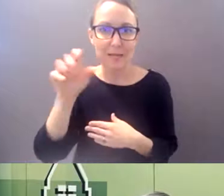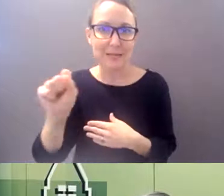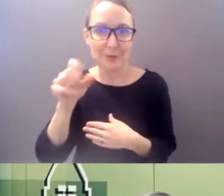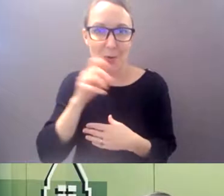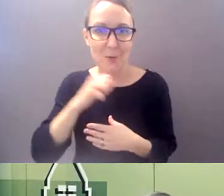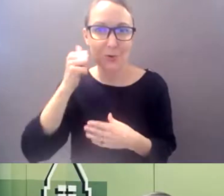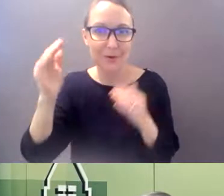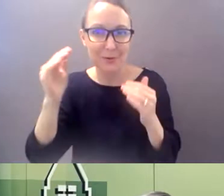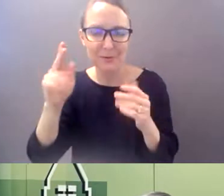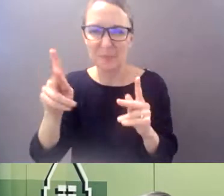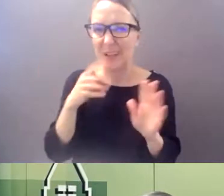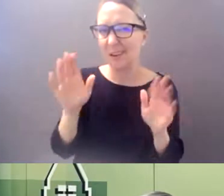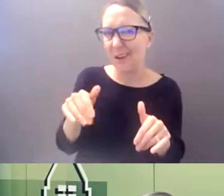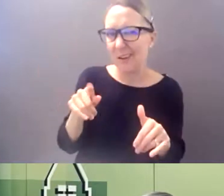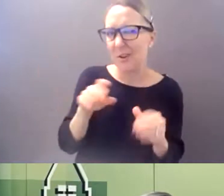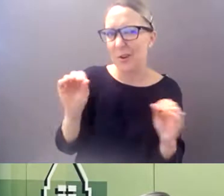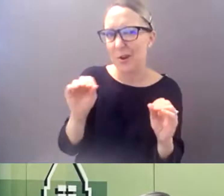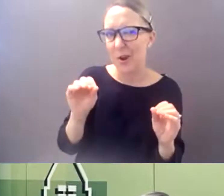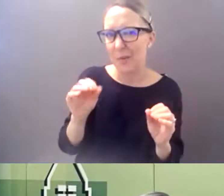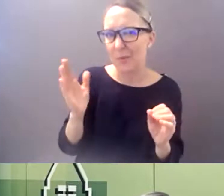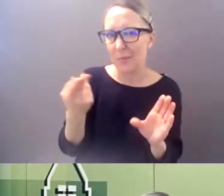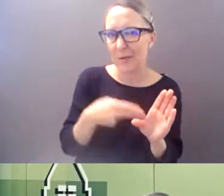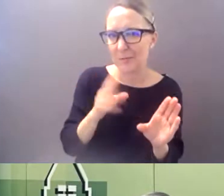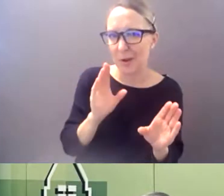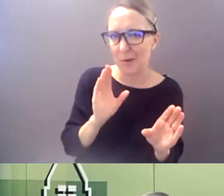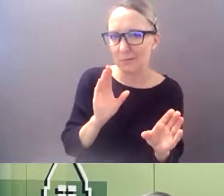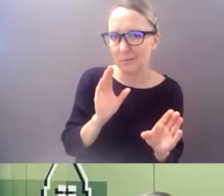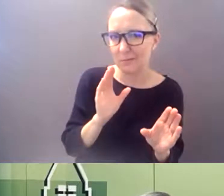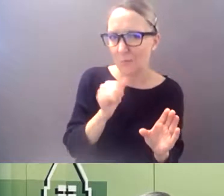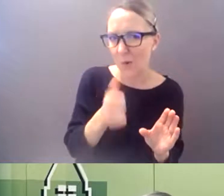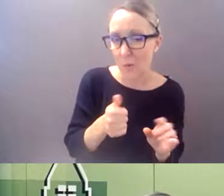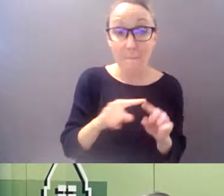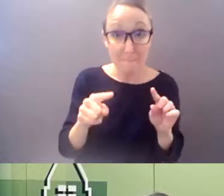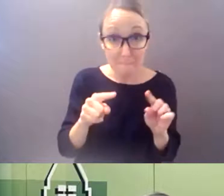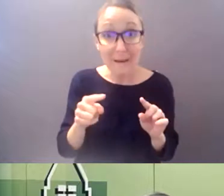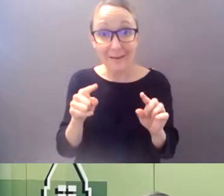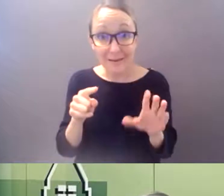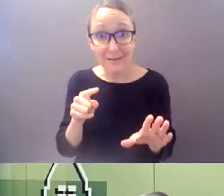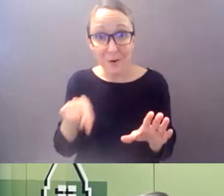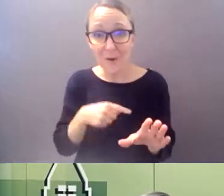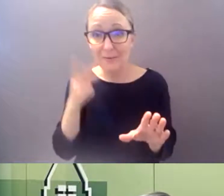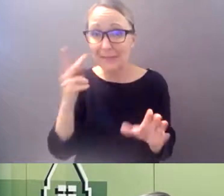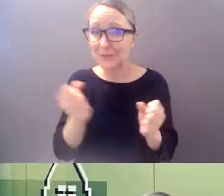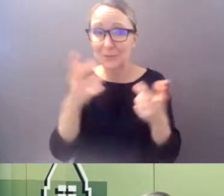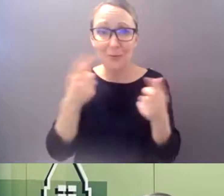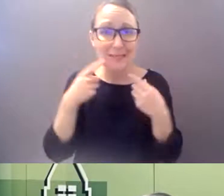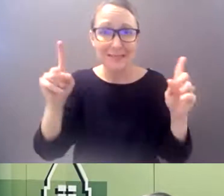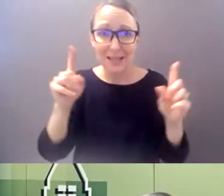nobody would participate. Well, guess what? Not only are they participating, we are seeing remarkable success in older people transitioning into